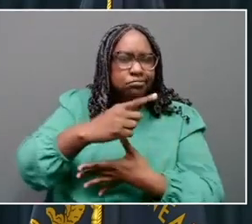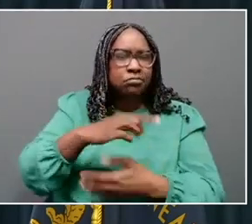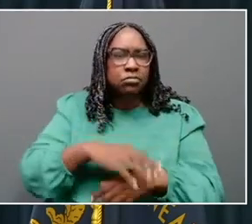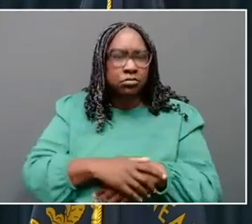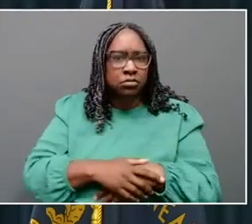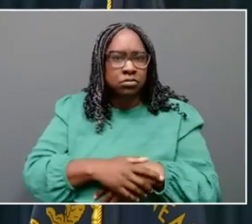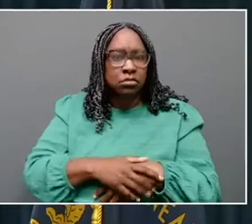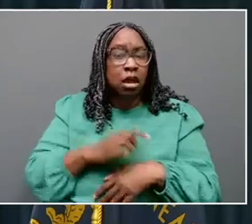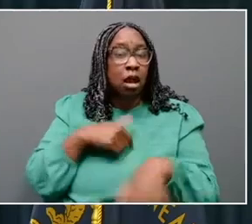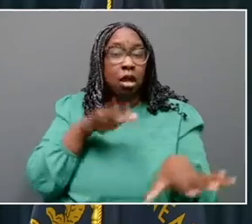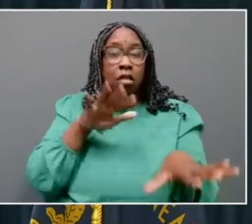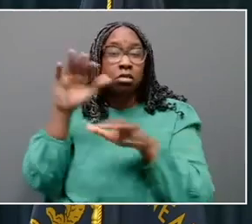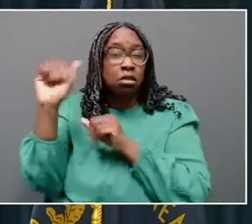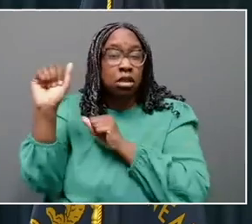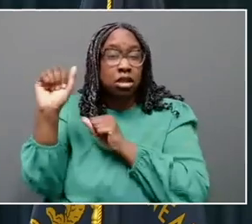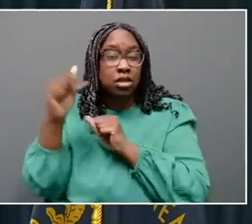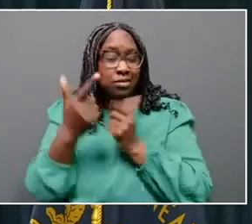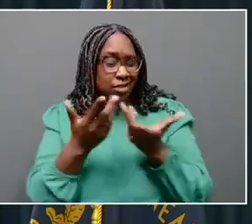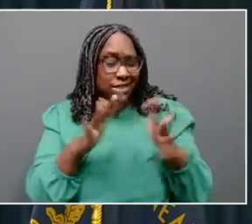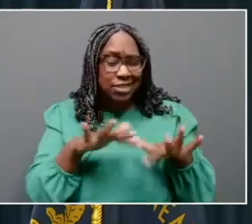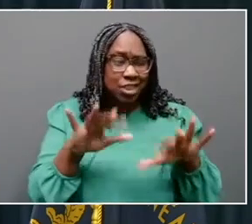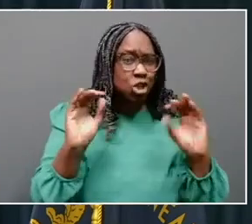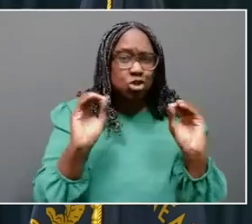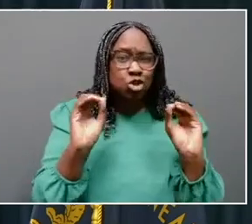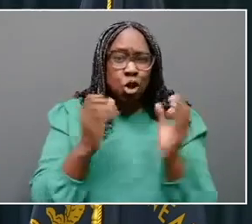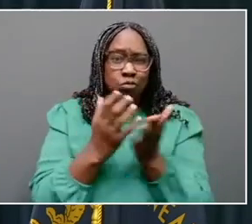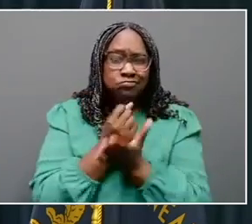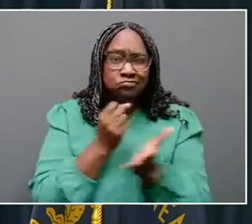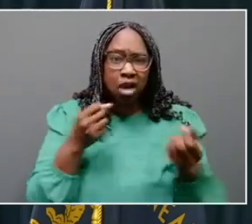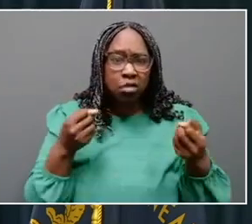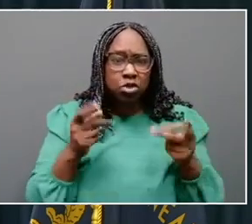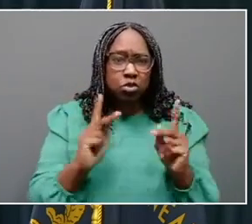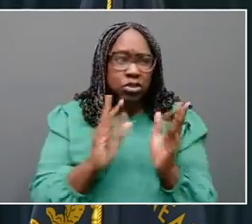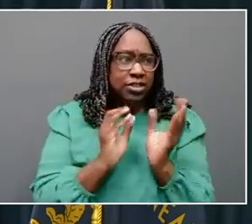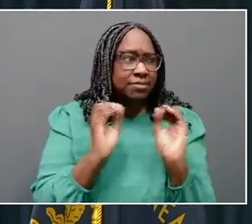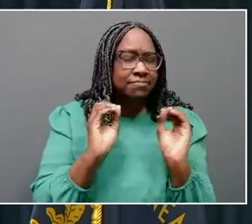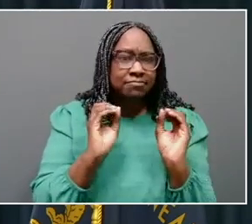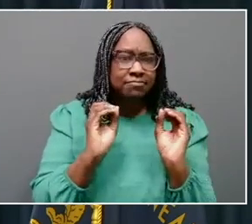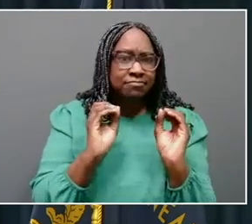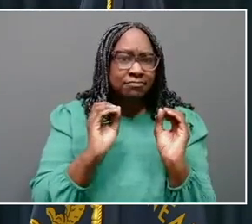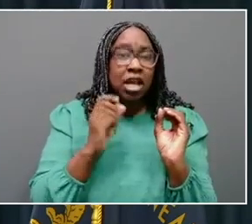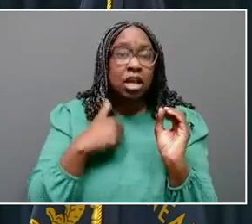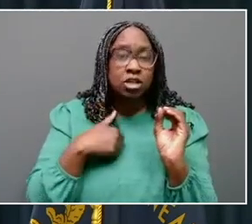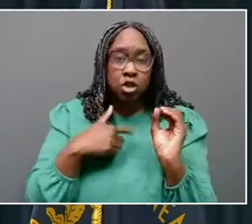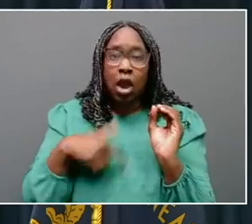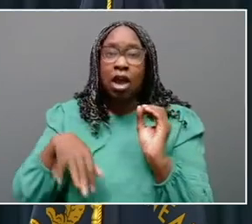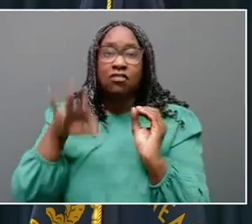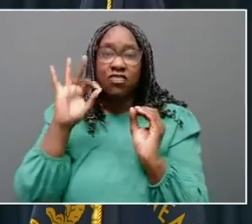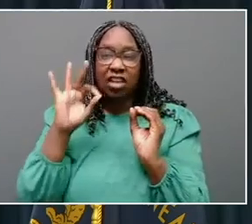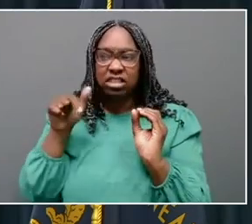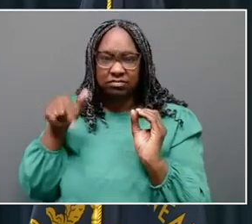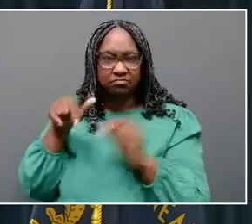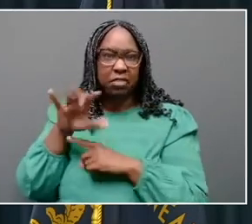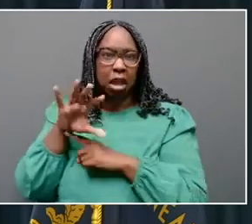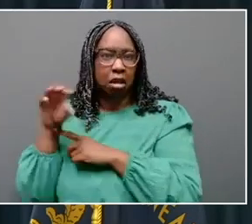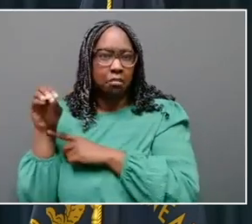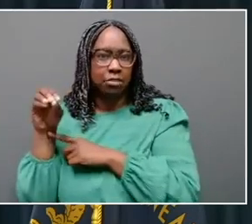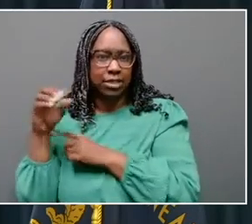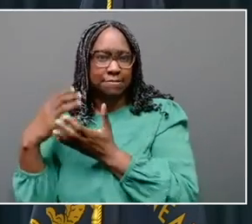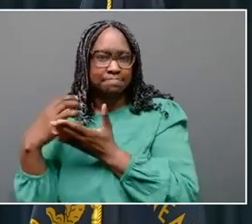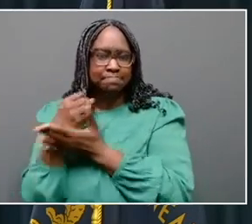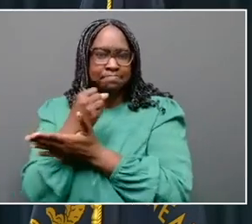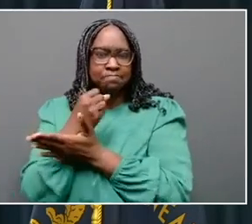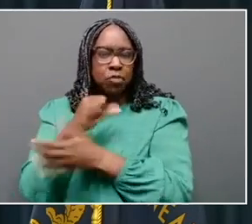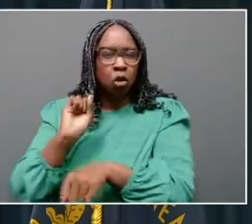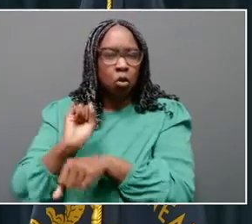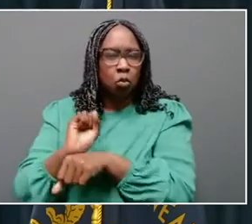due to a lack of opportunity. And I was fortunate enough to find that here in the Bluegrass at Kentucky Peerless Distilling Company. There, I was able to work alongside